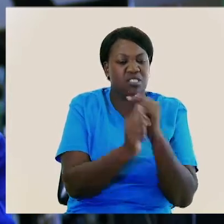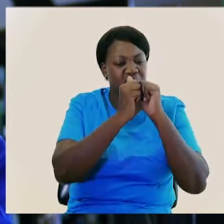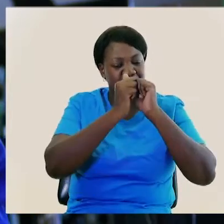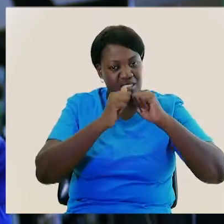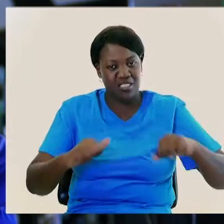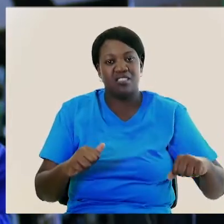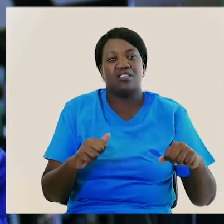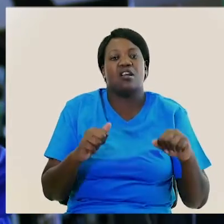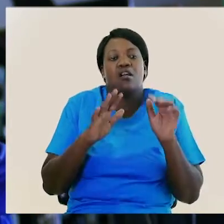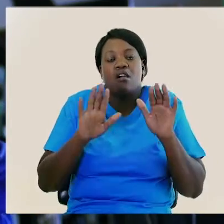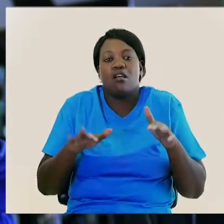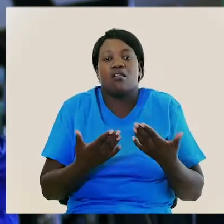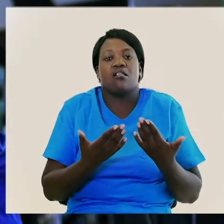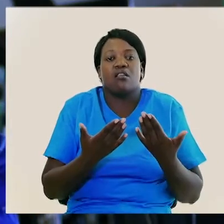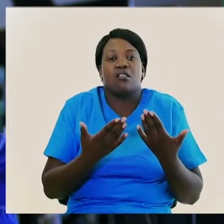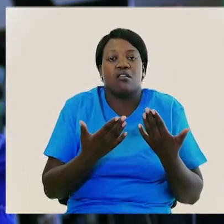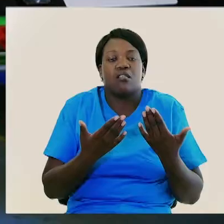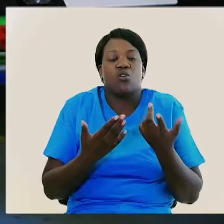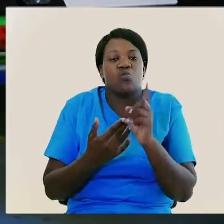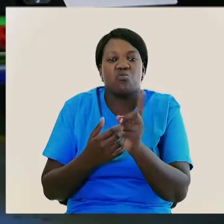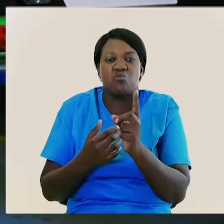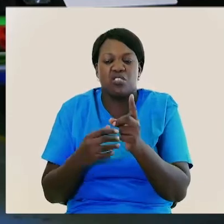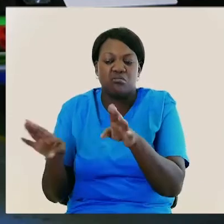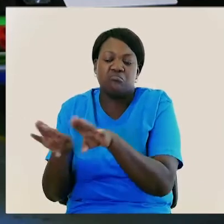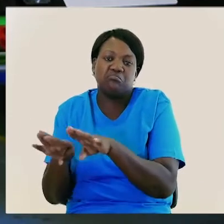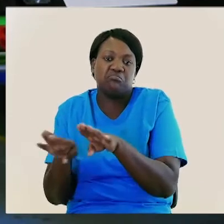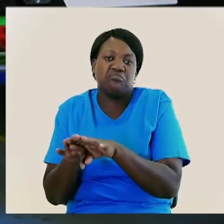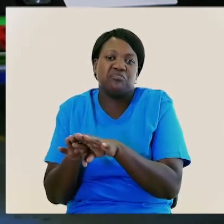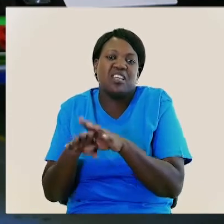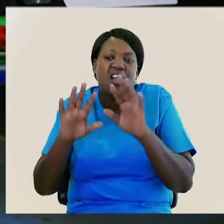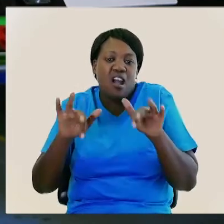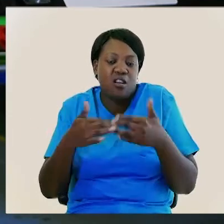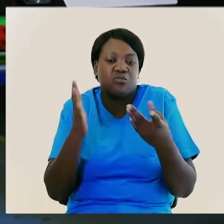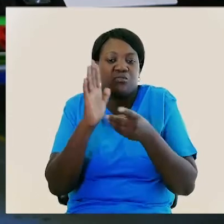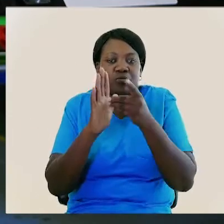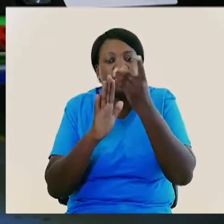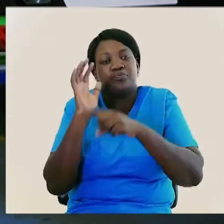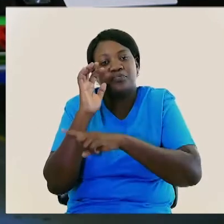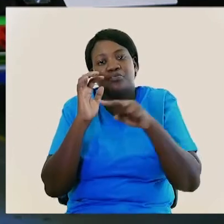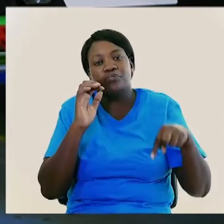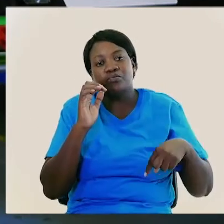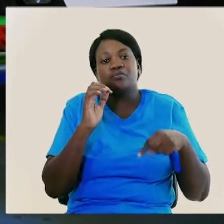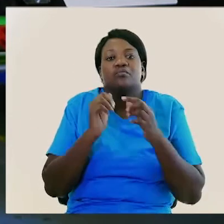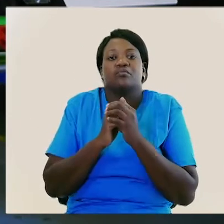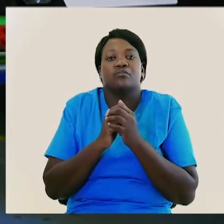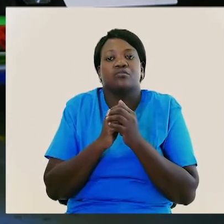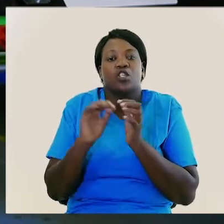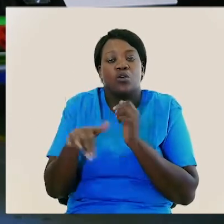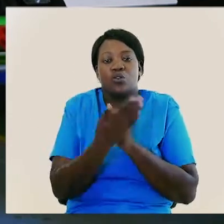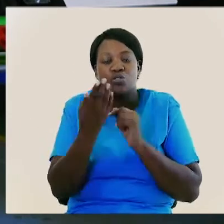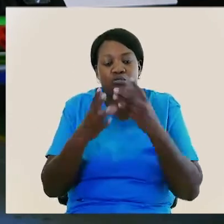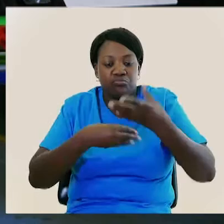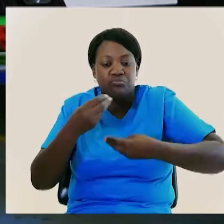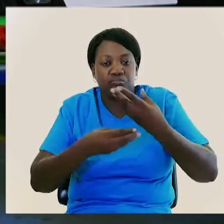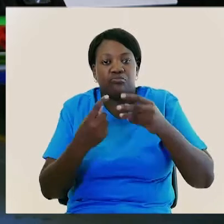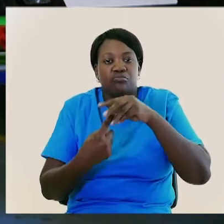choices about how and what to produce and how to develop the country. All these economic